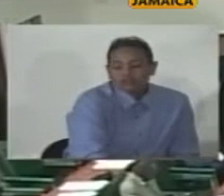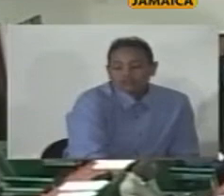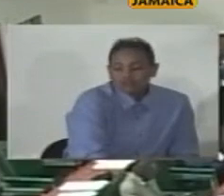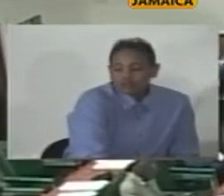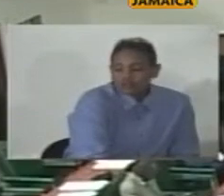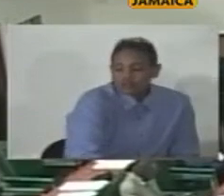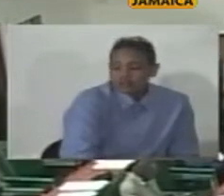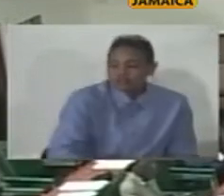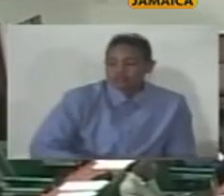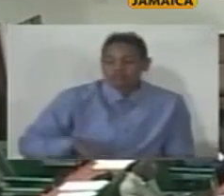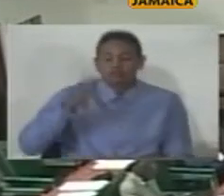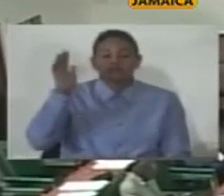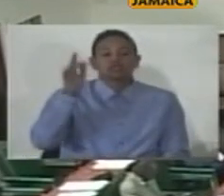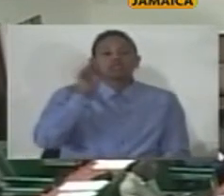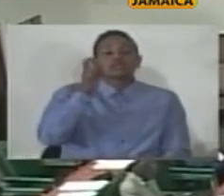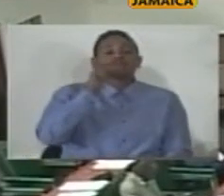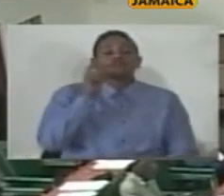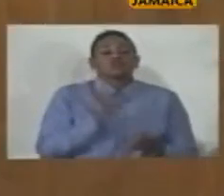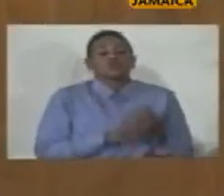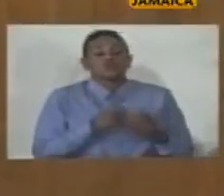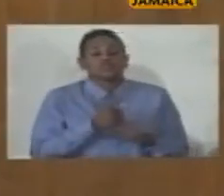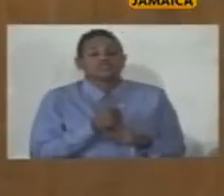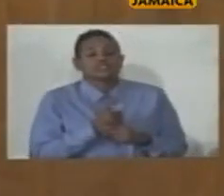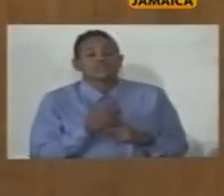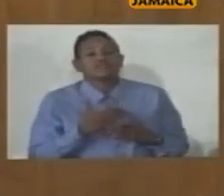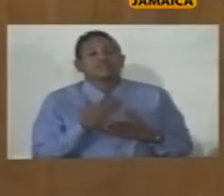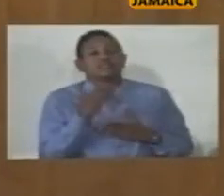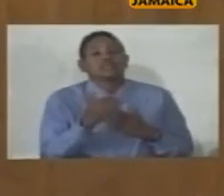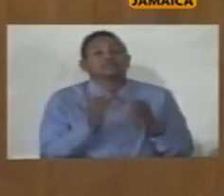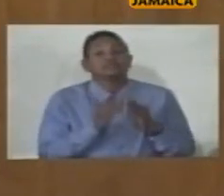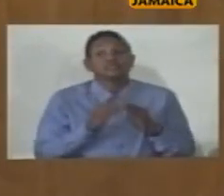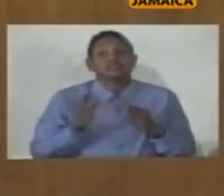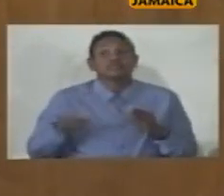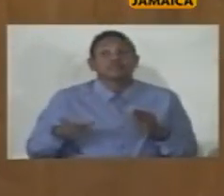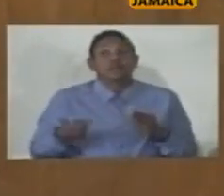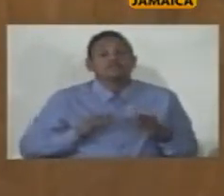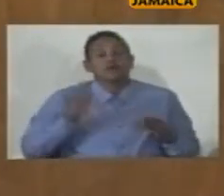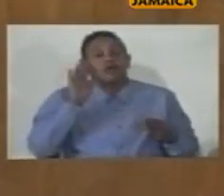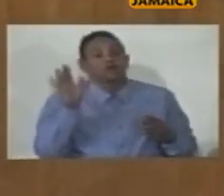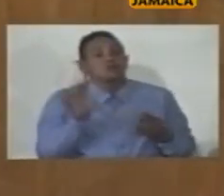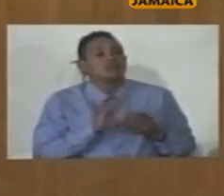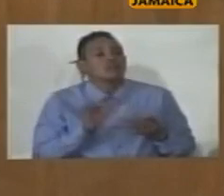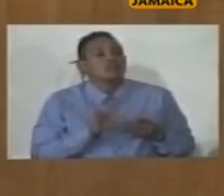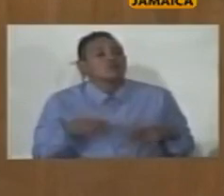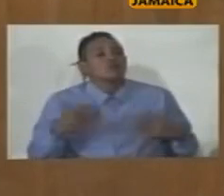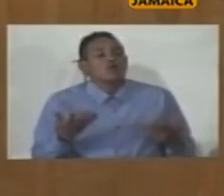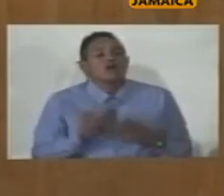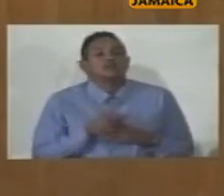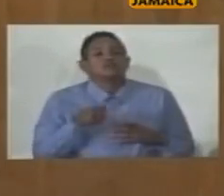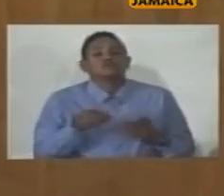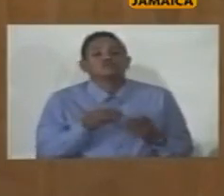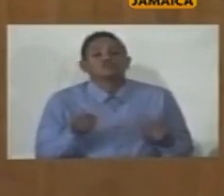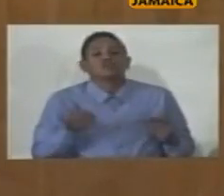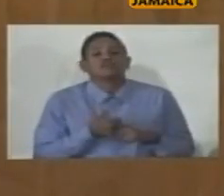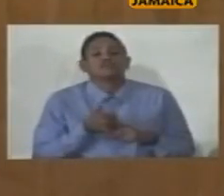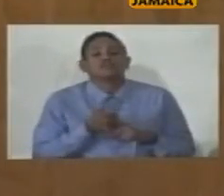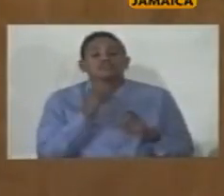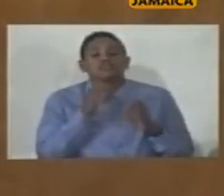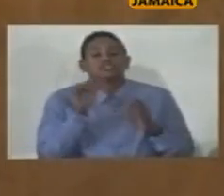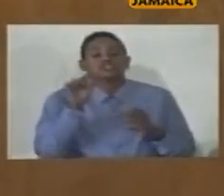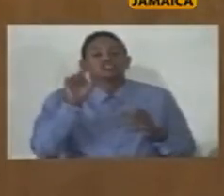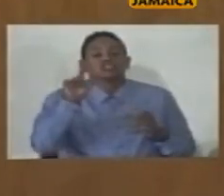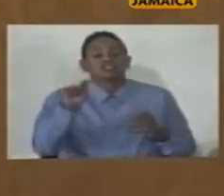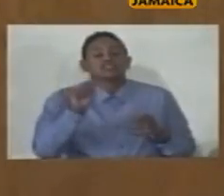Mr. Speaker, I beg to give notice that at the next meeting of the House, I will move, be it resolved that the General